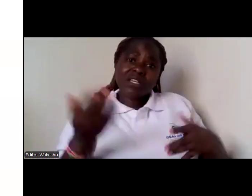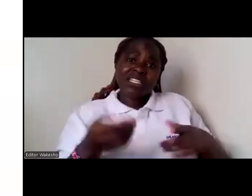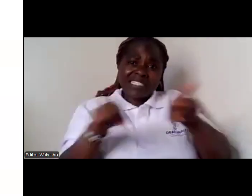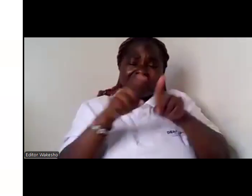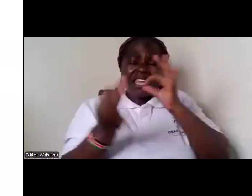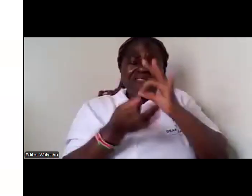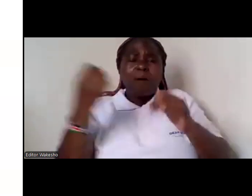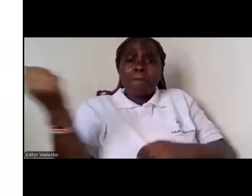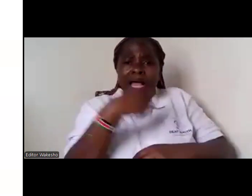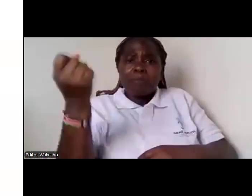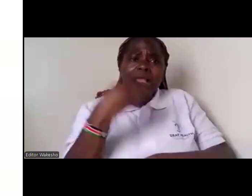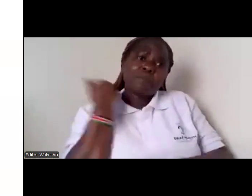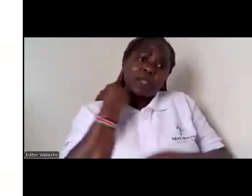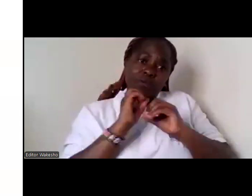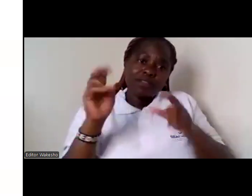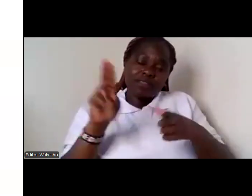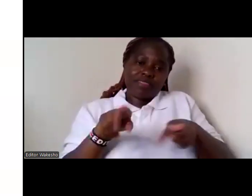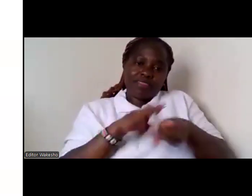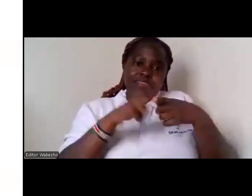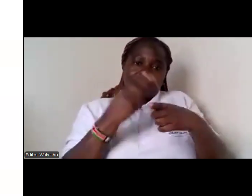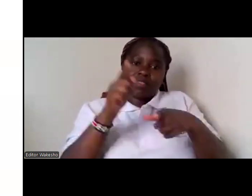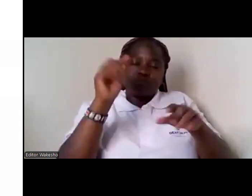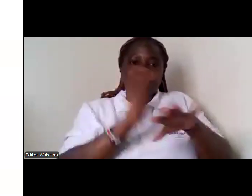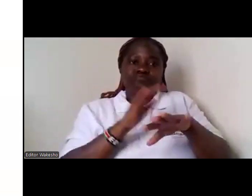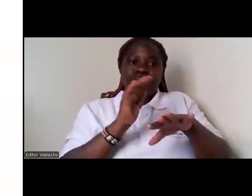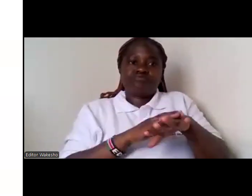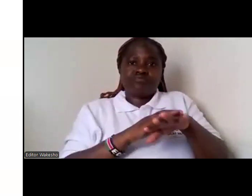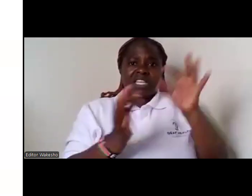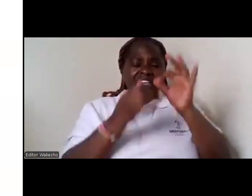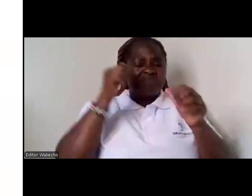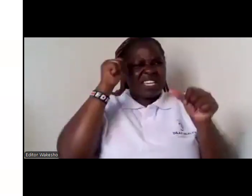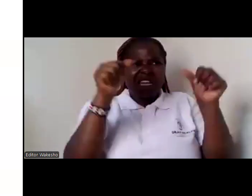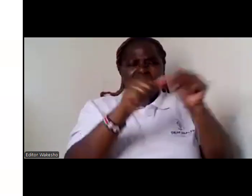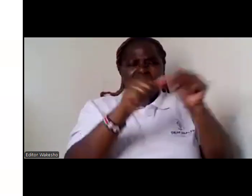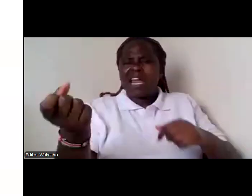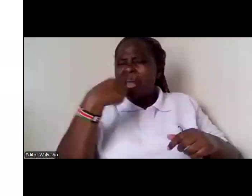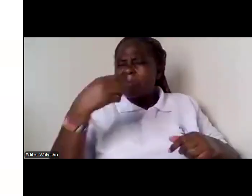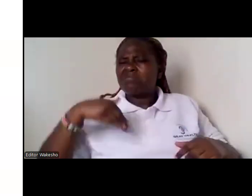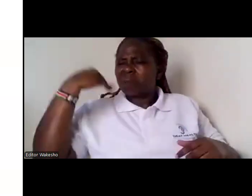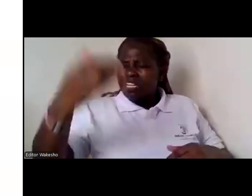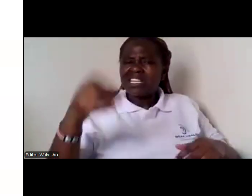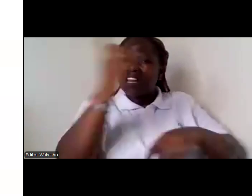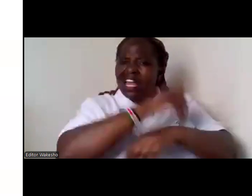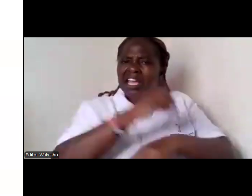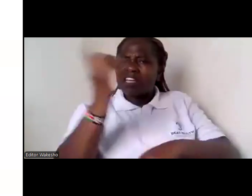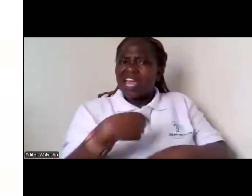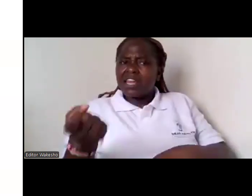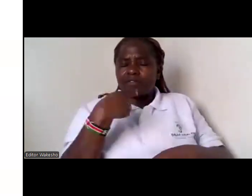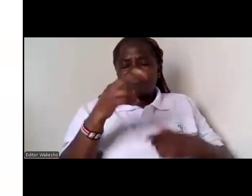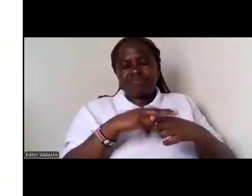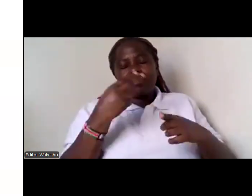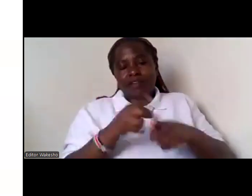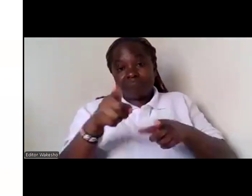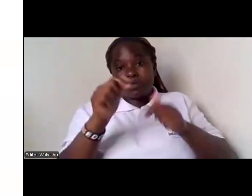periods, people who maybe know they might not remember to take a pill every day, or people who maybe they fear